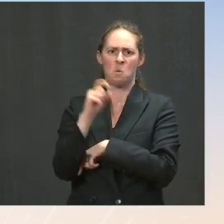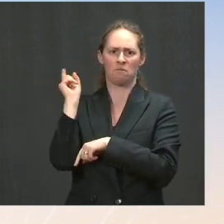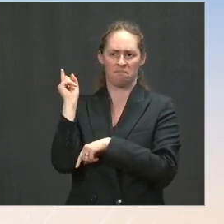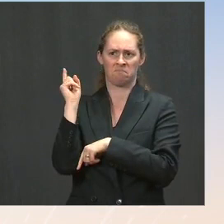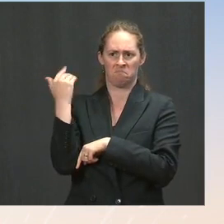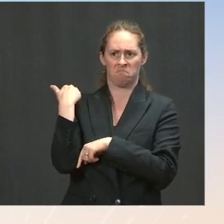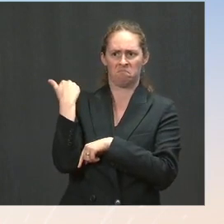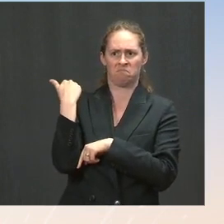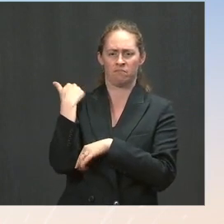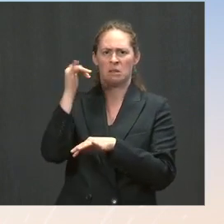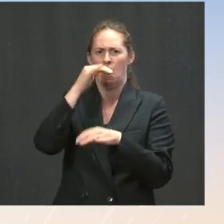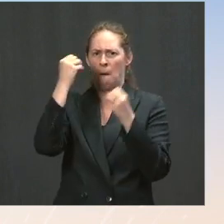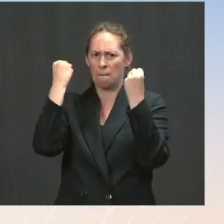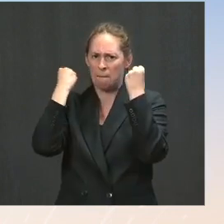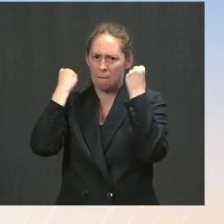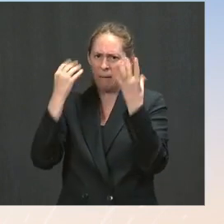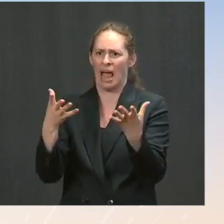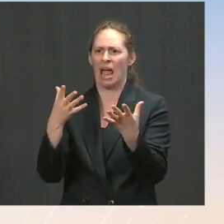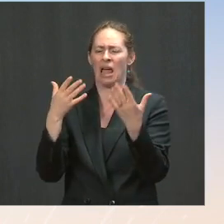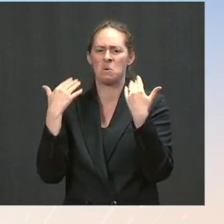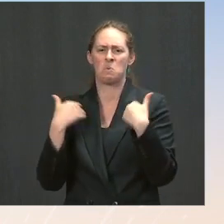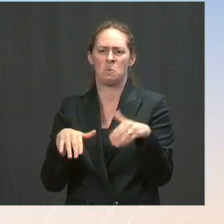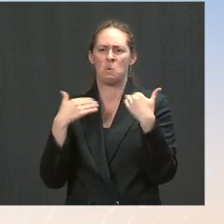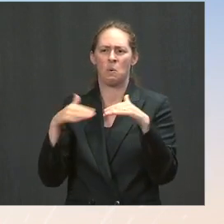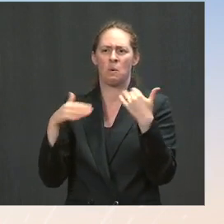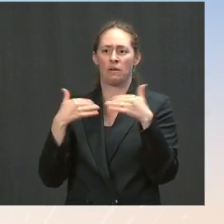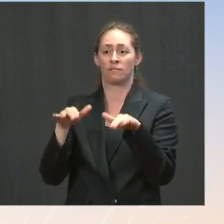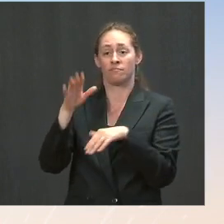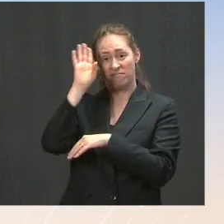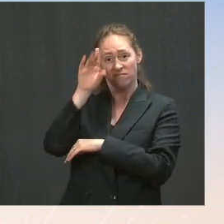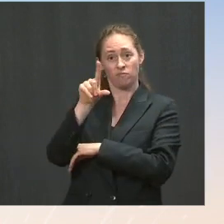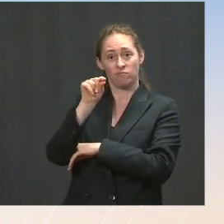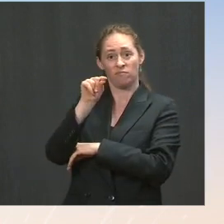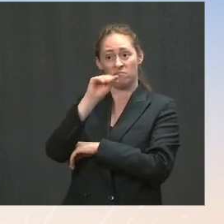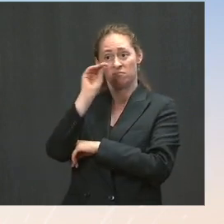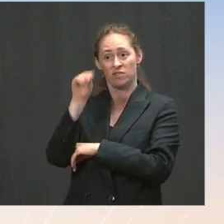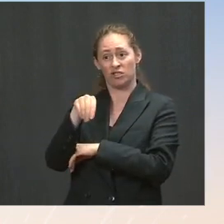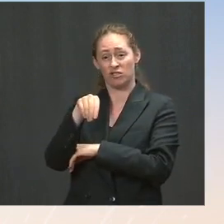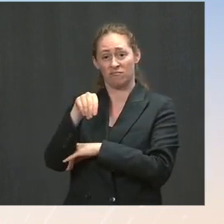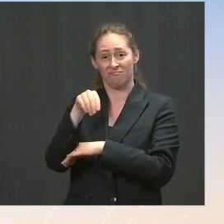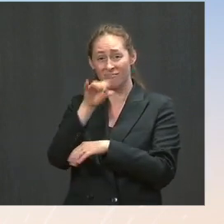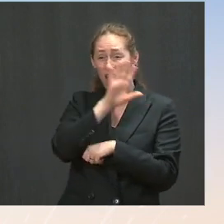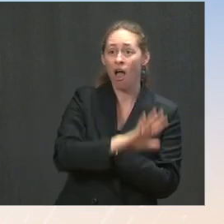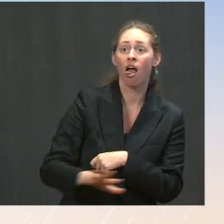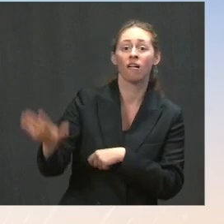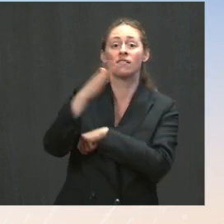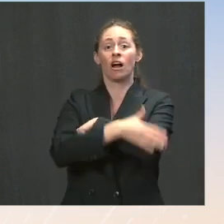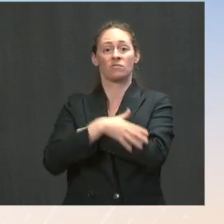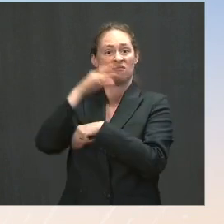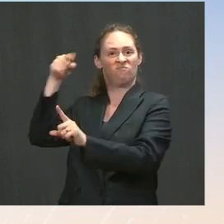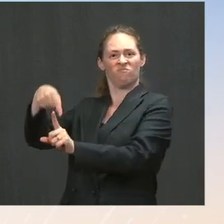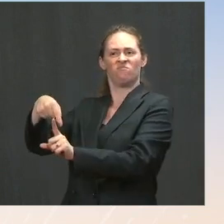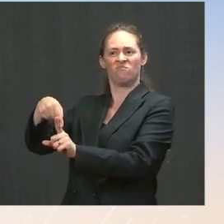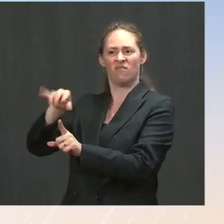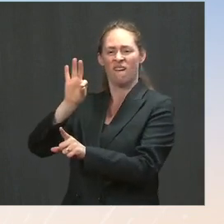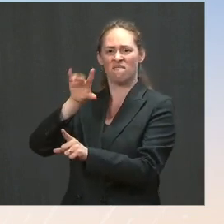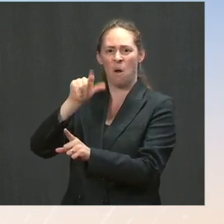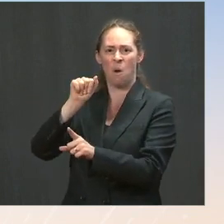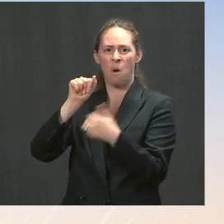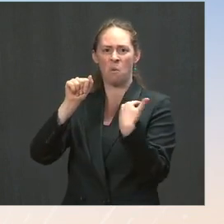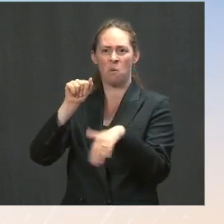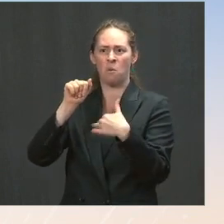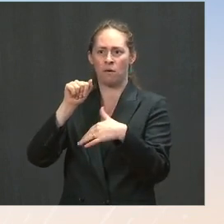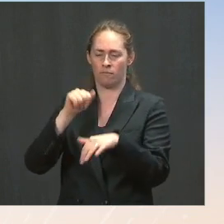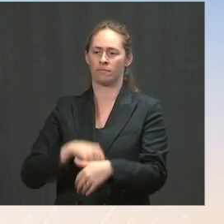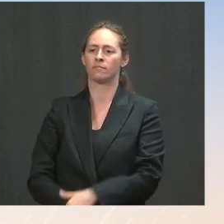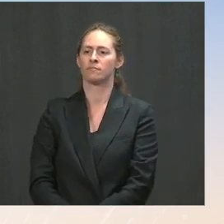rate. It accounts for about 20% of COVID cases in the country from the last data I saw. This is from 4 days ago. 95% of those who were